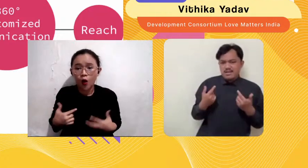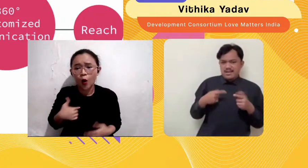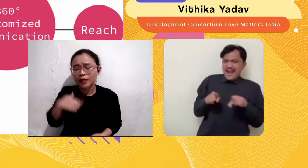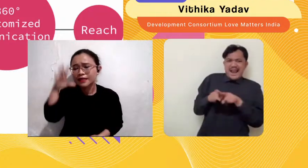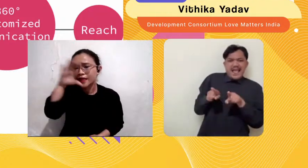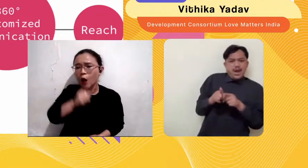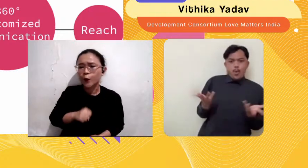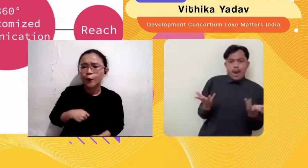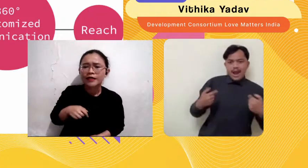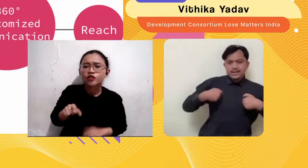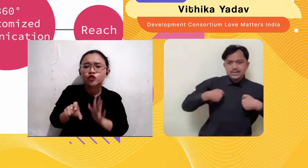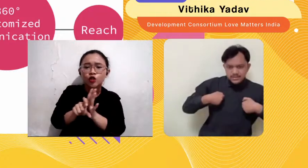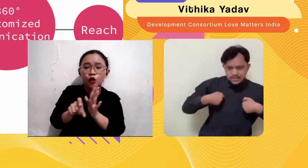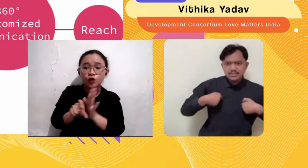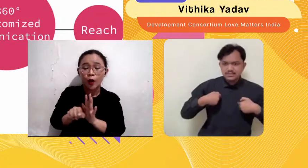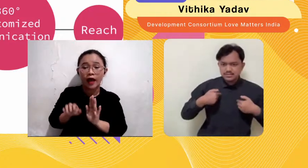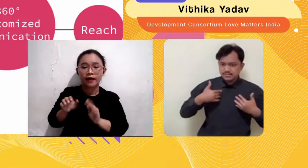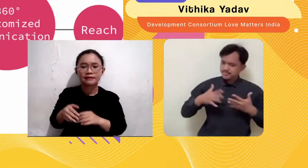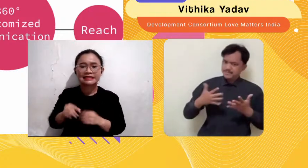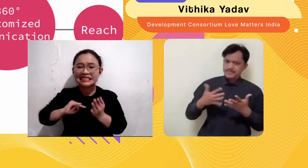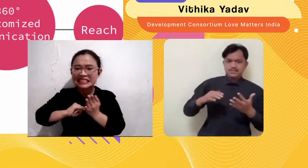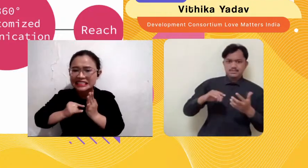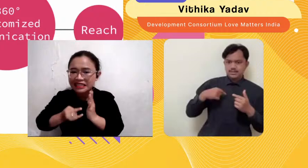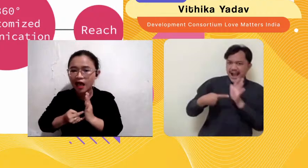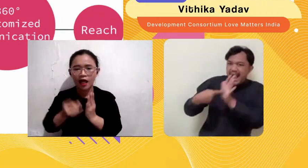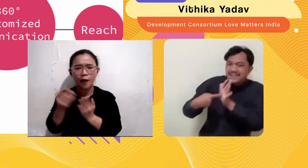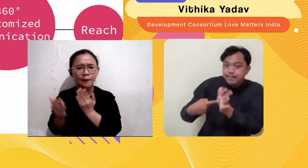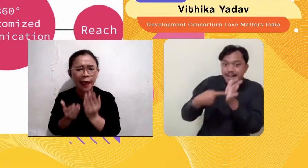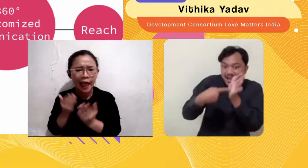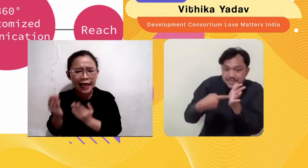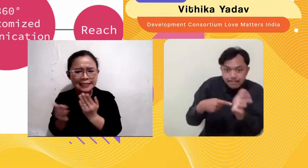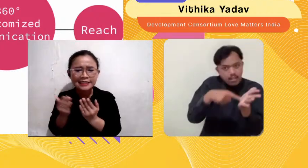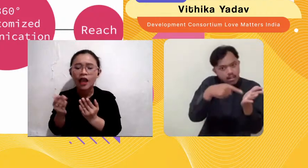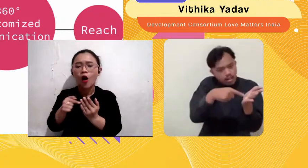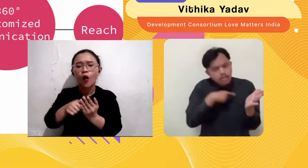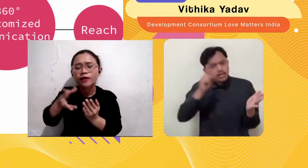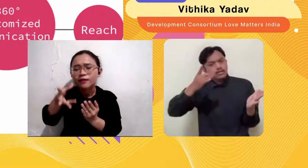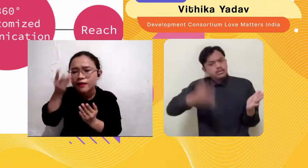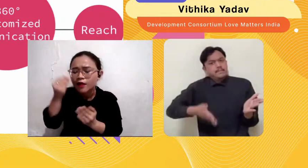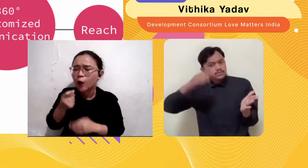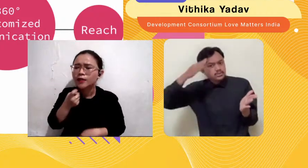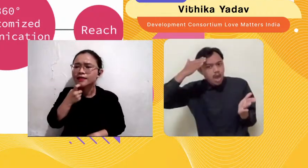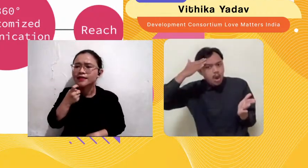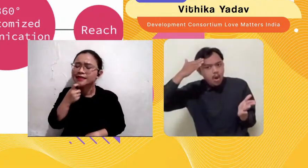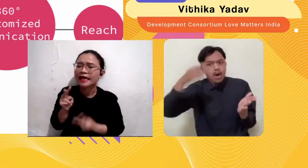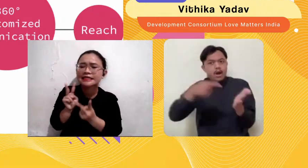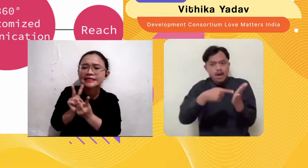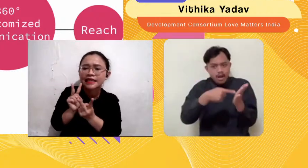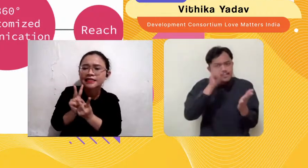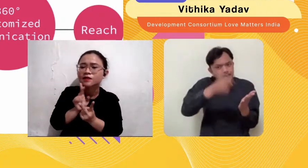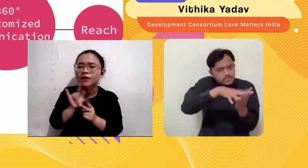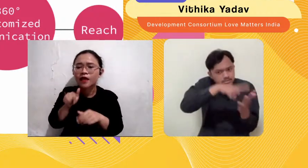when we talk about digital pathways, when we talk about comprehensive sexuality education, I think